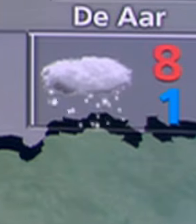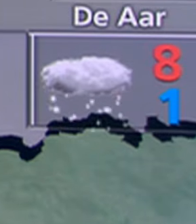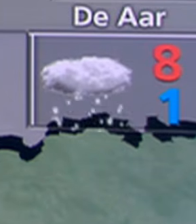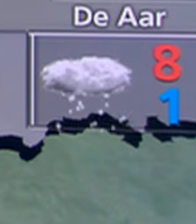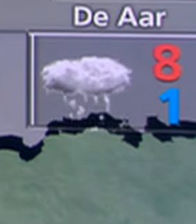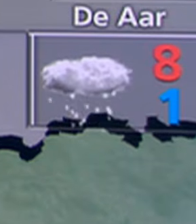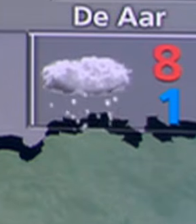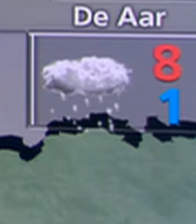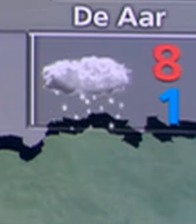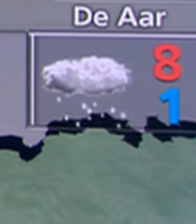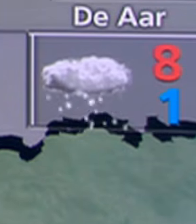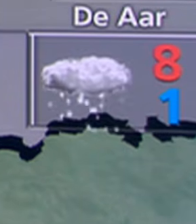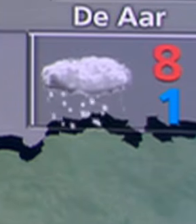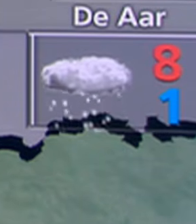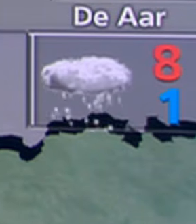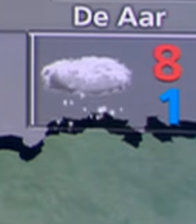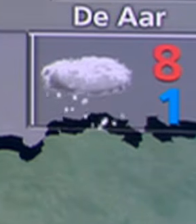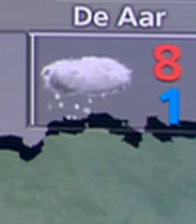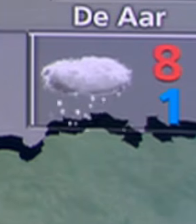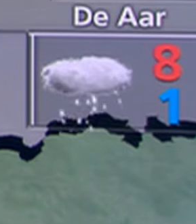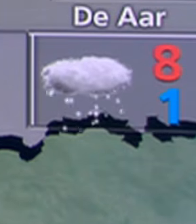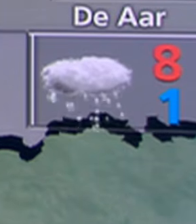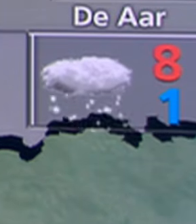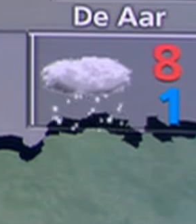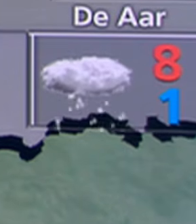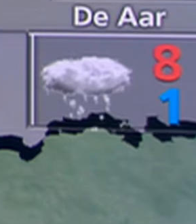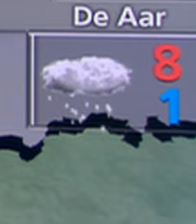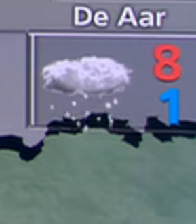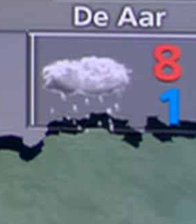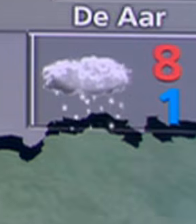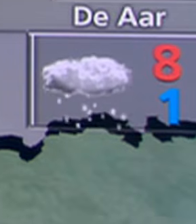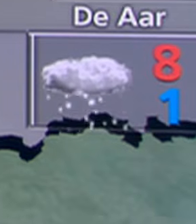mo go digrata di le 1 mme tla thutafalanya ka digrata di le 10